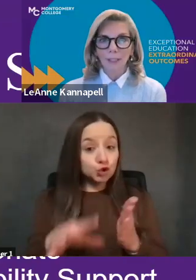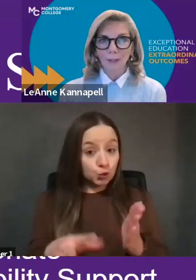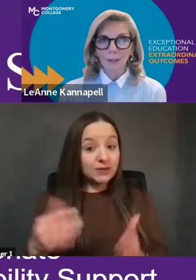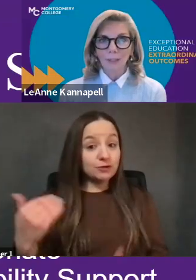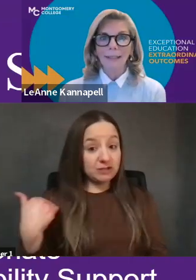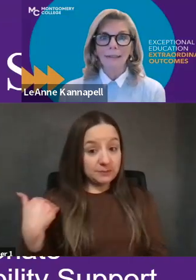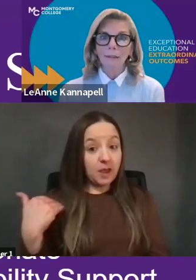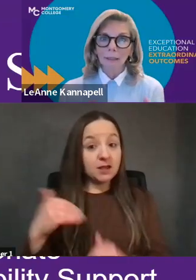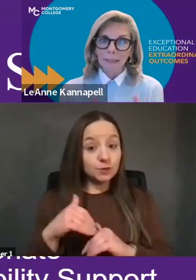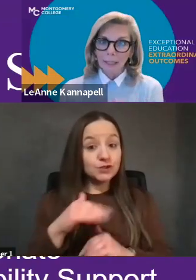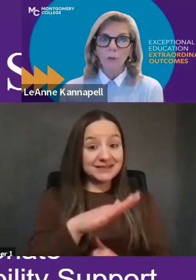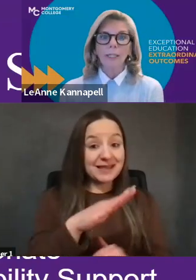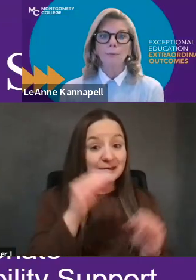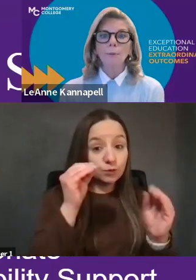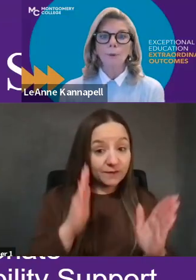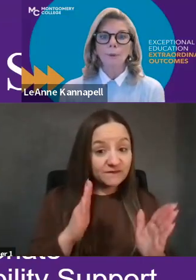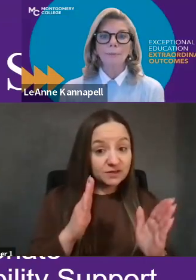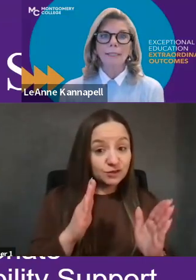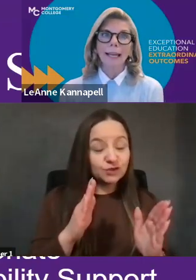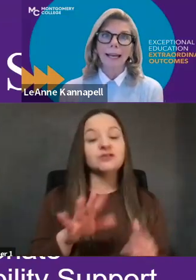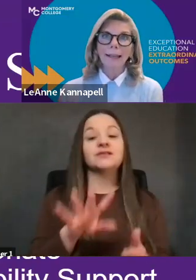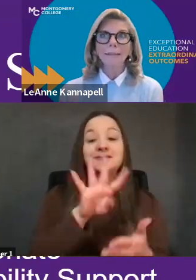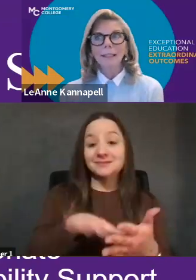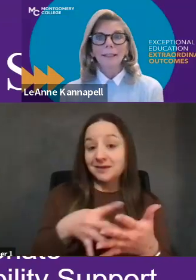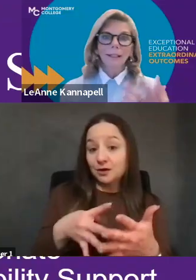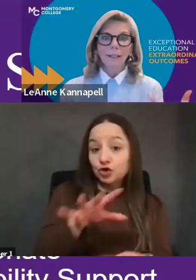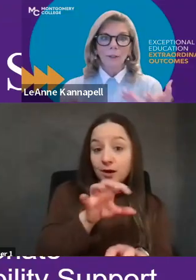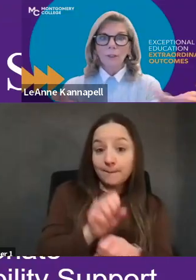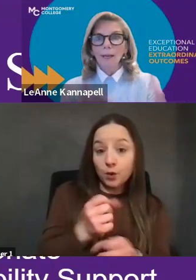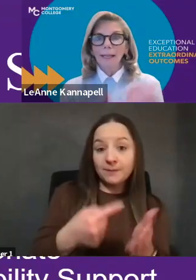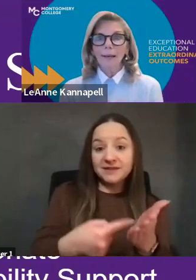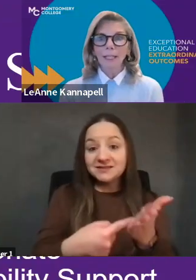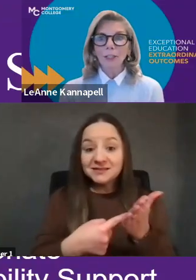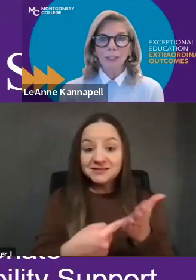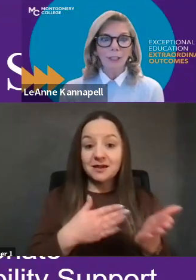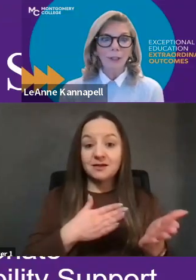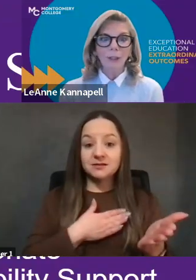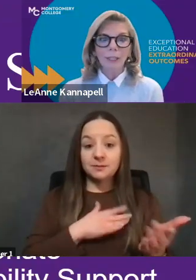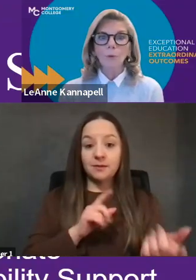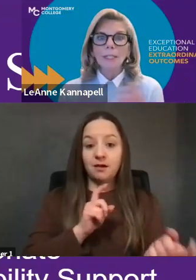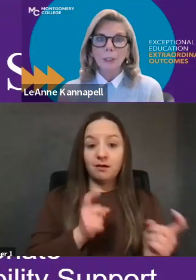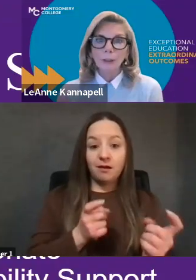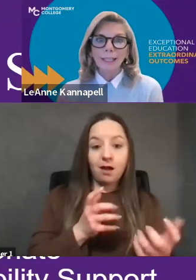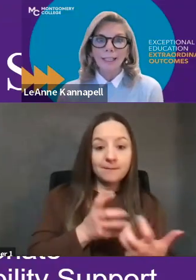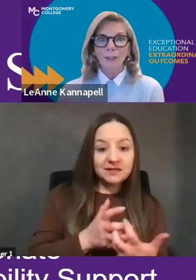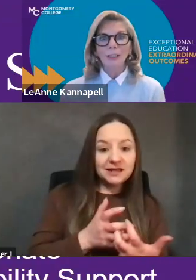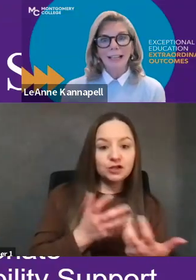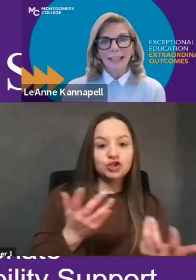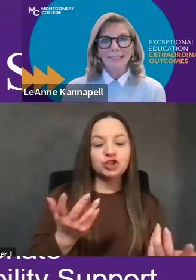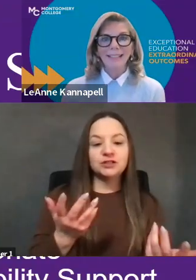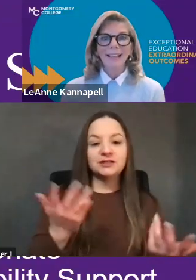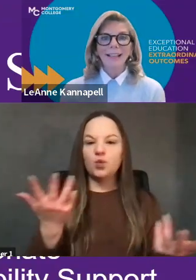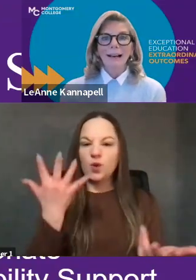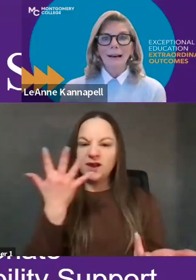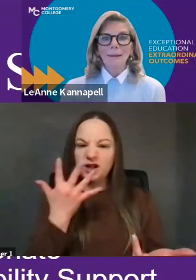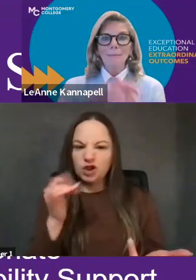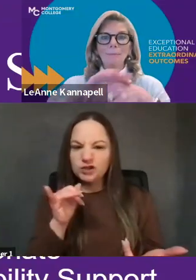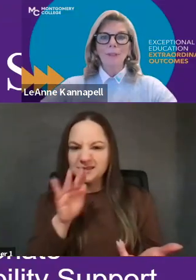your professors and then scheduling an appointment with them to say, hey, here's my accommodation letter. What does it look like in your